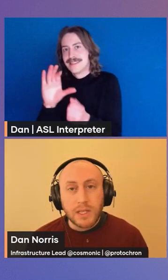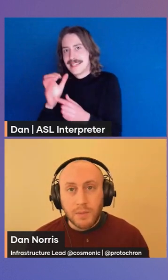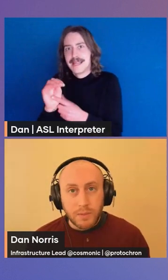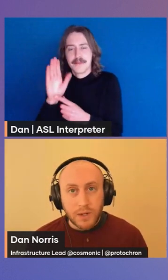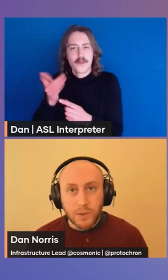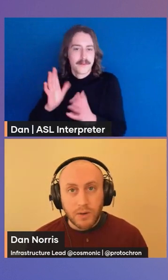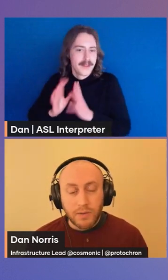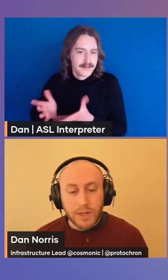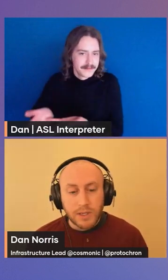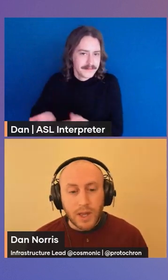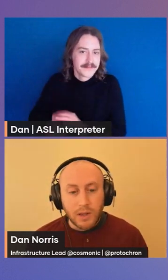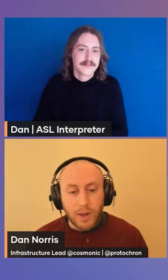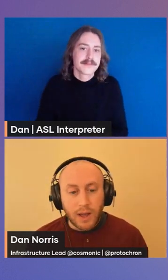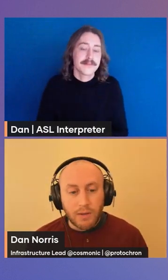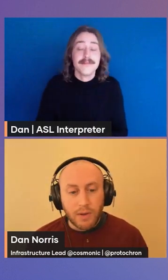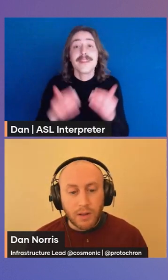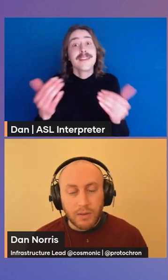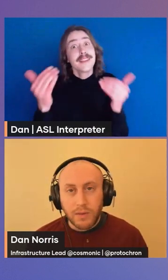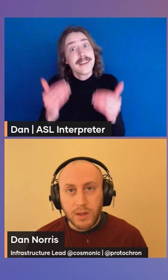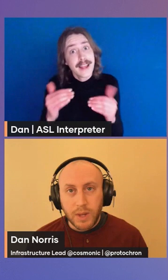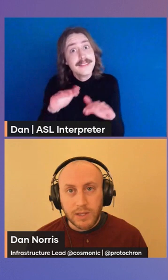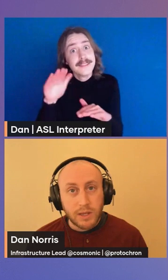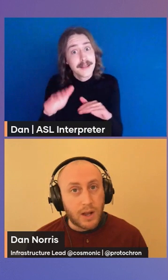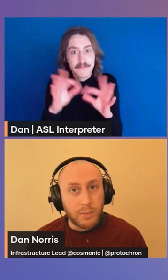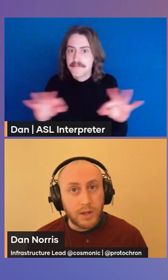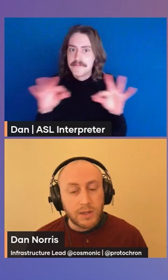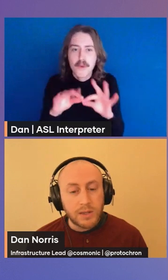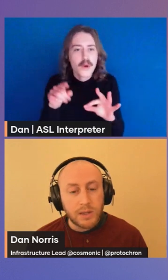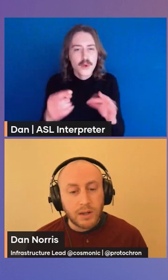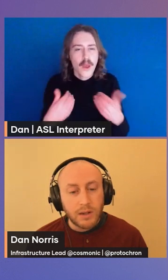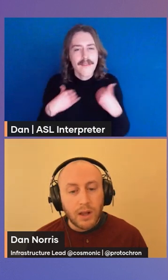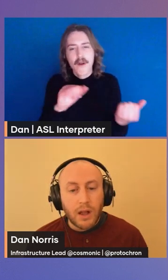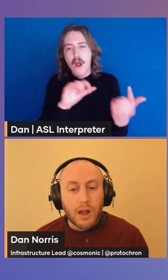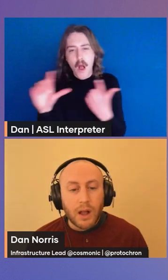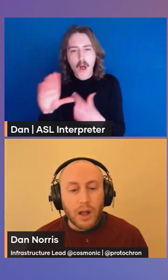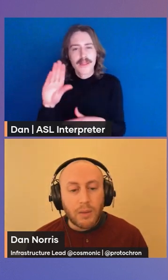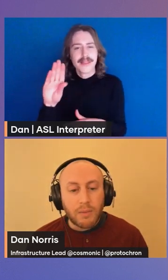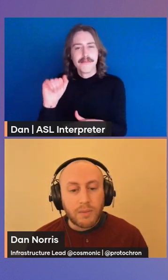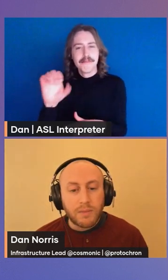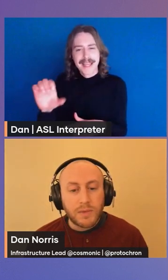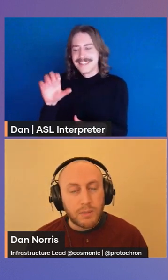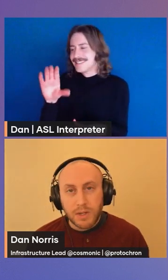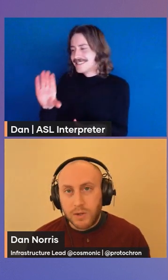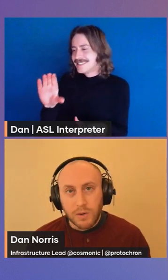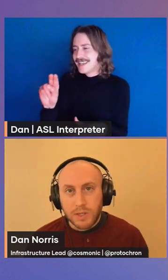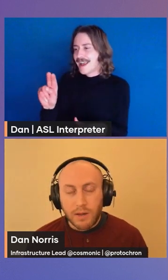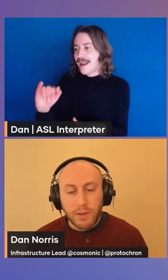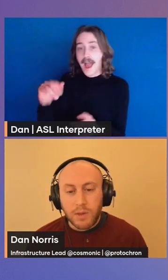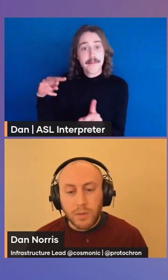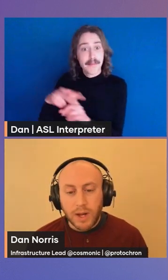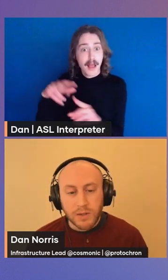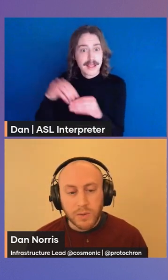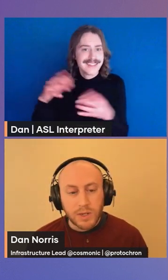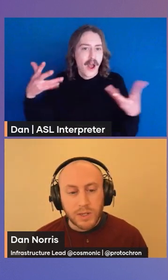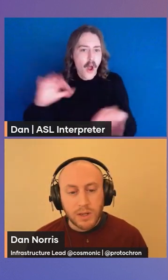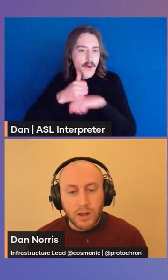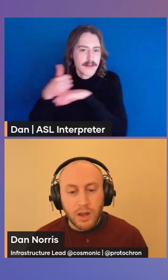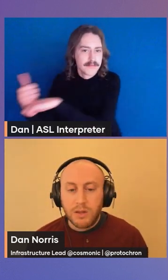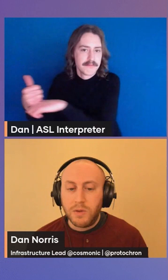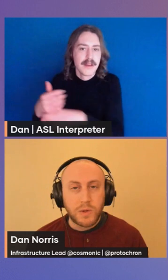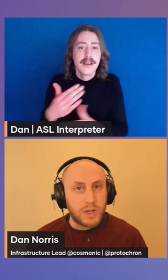Next step to make sure of is that you have all of the base CNI plugins installed. Some distros have them in the